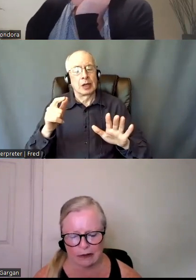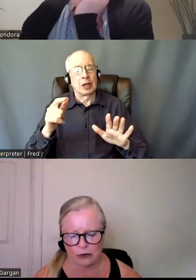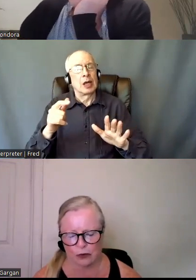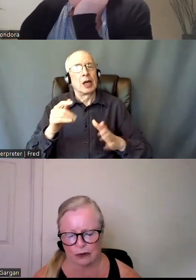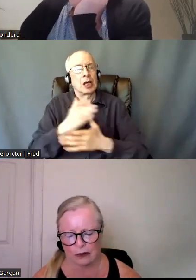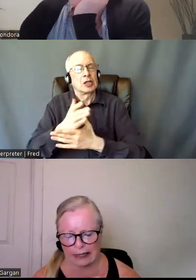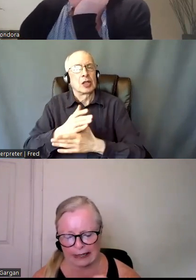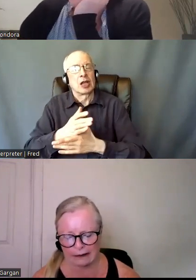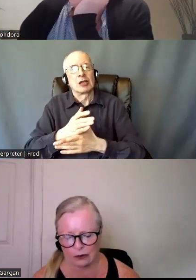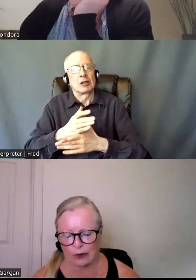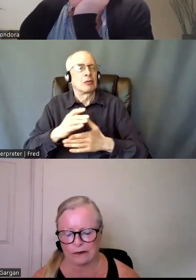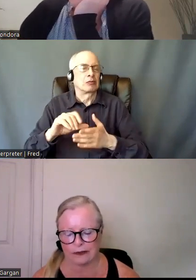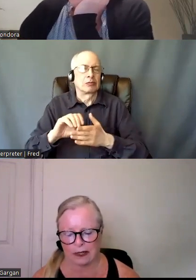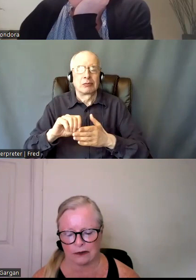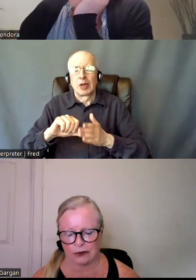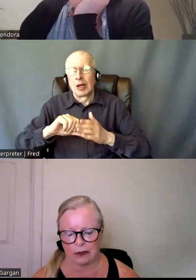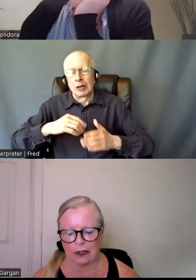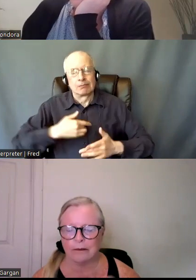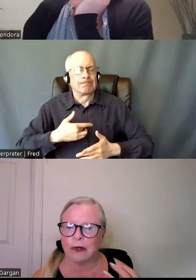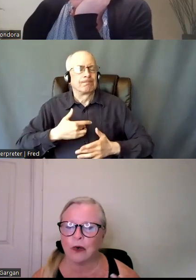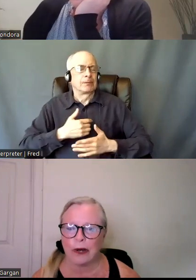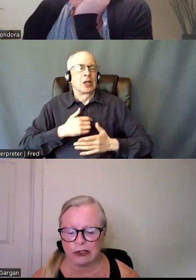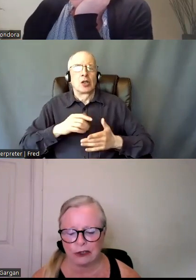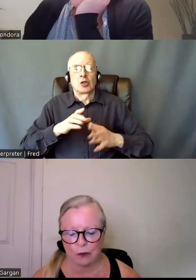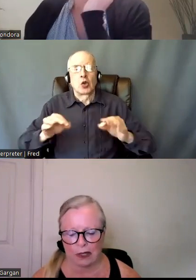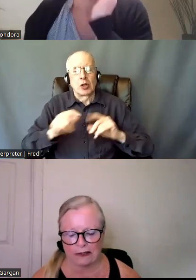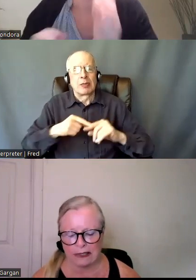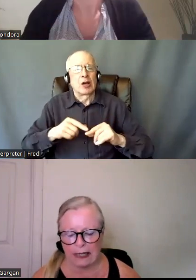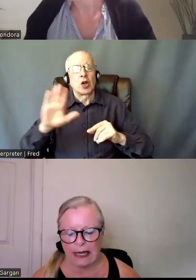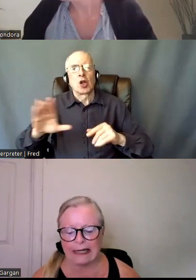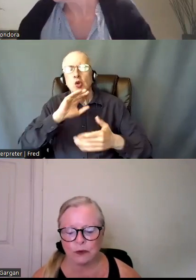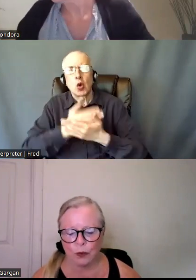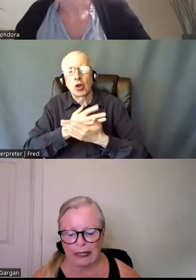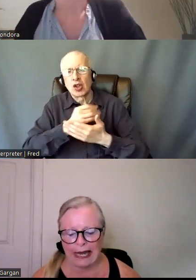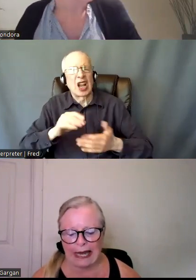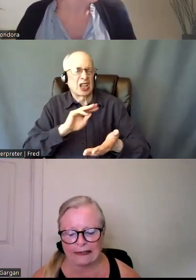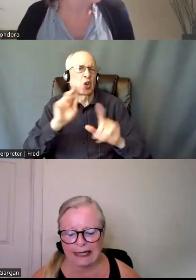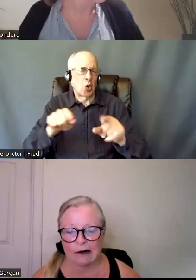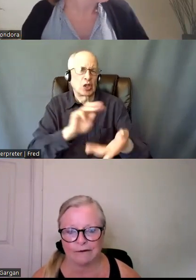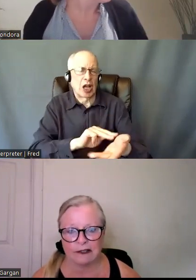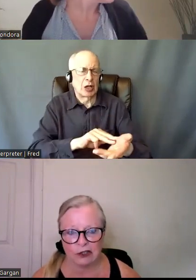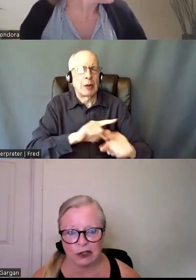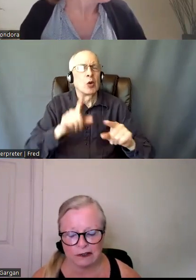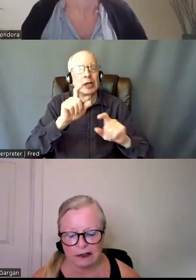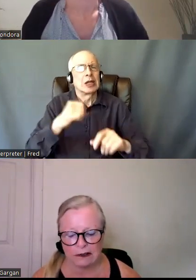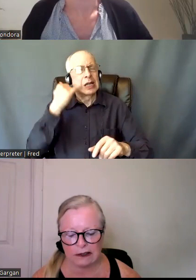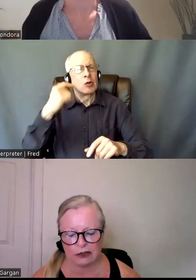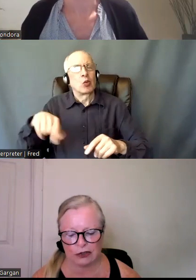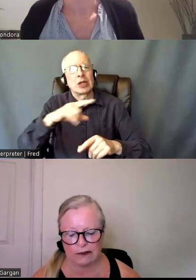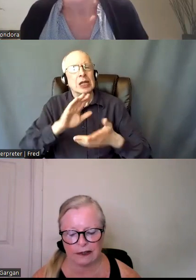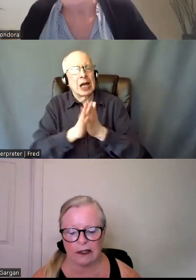story about her daughter and going to the doctor. But her question was, as we ask our physicians